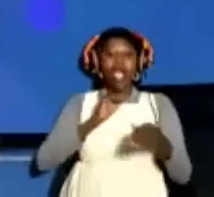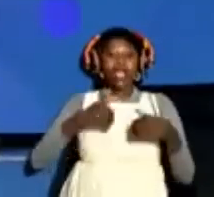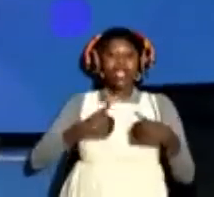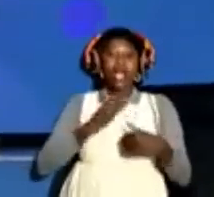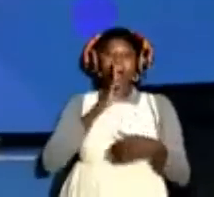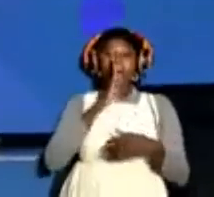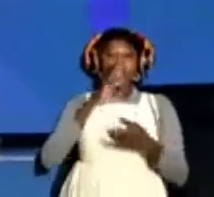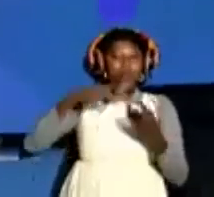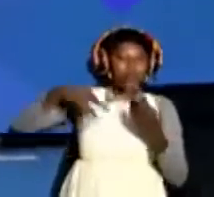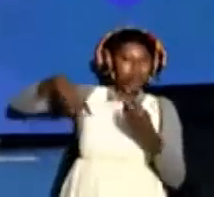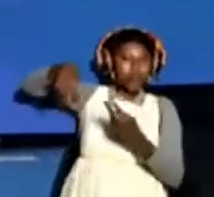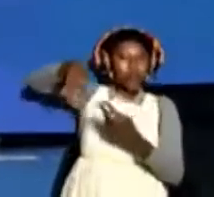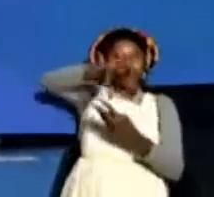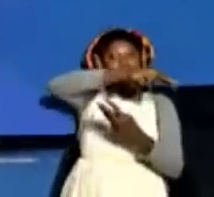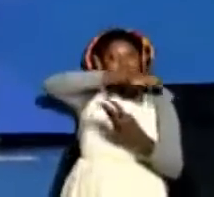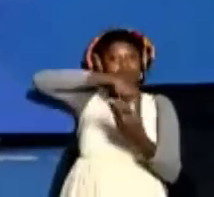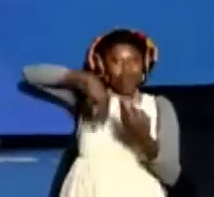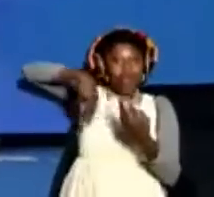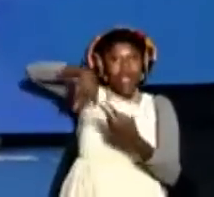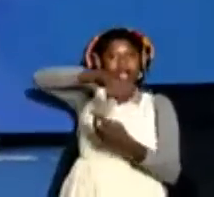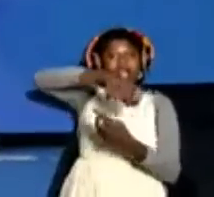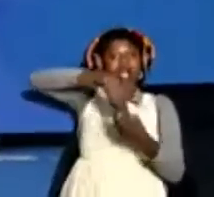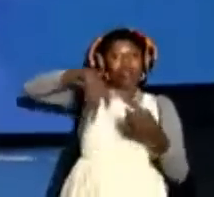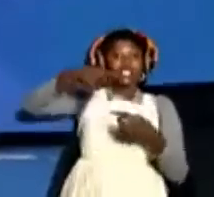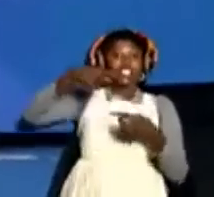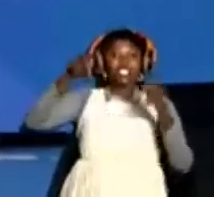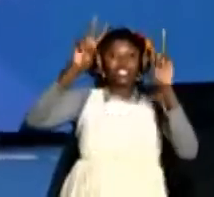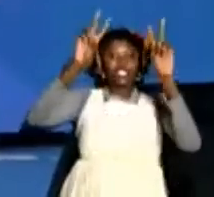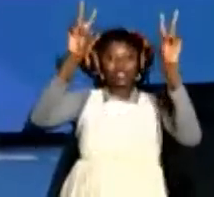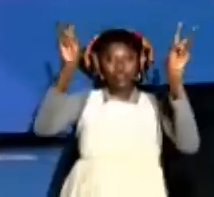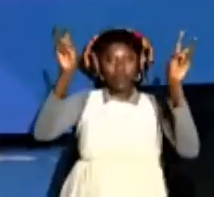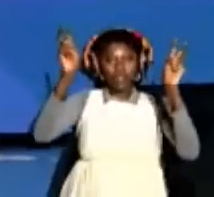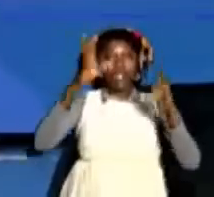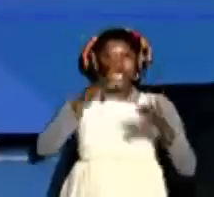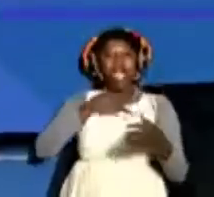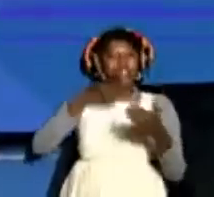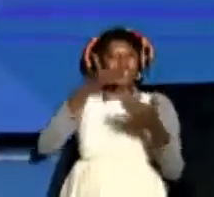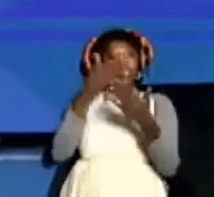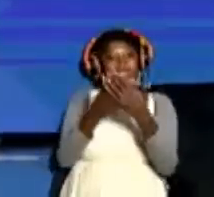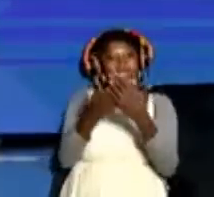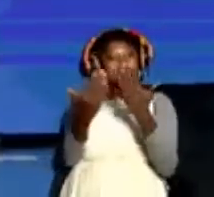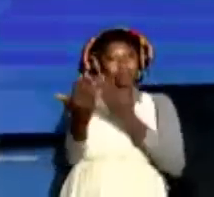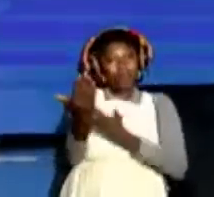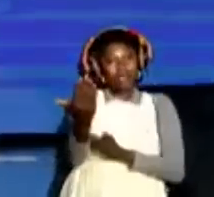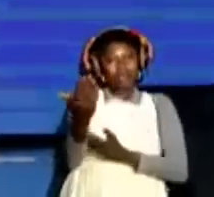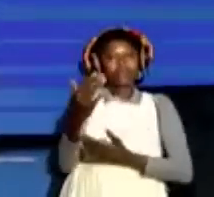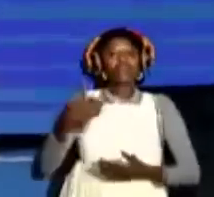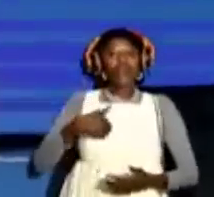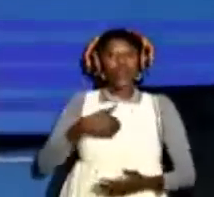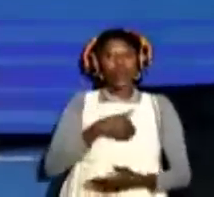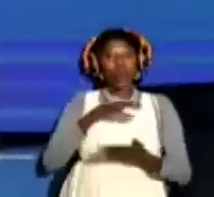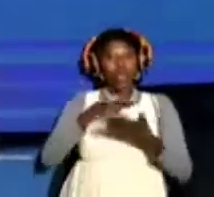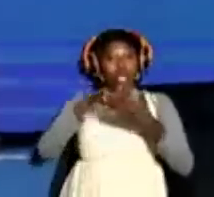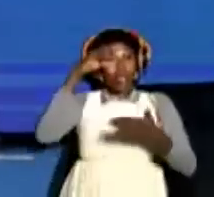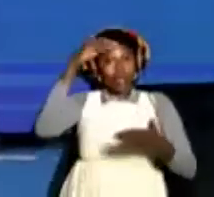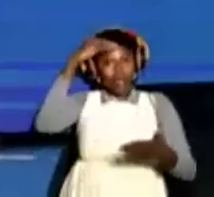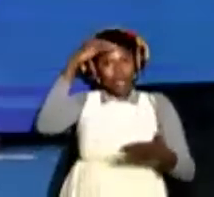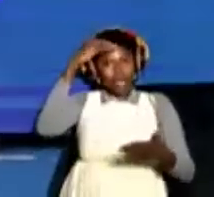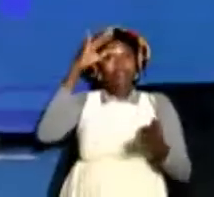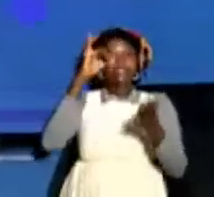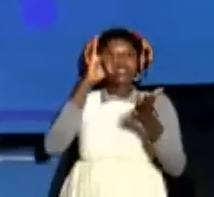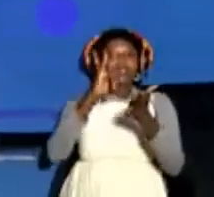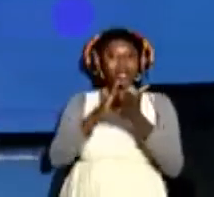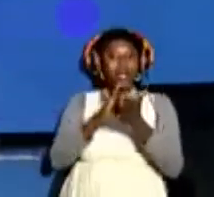revolving around the issues, and by this morning we came to note that the